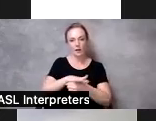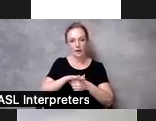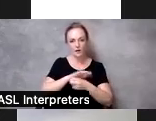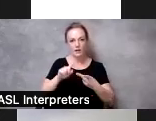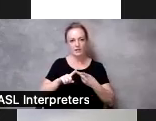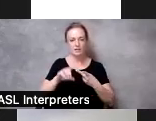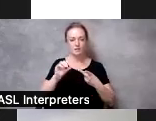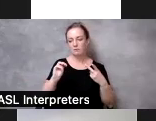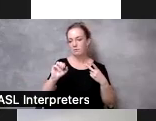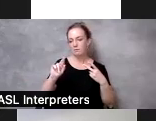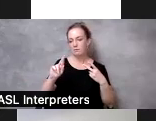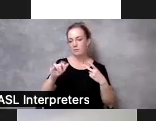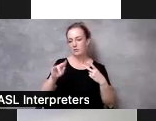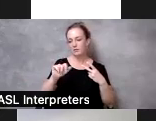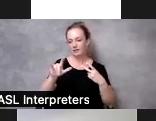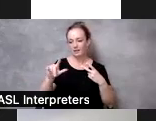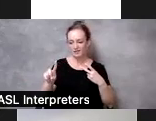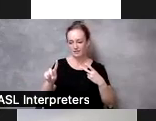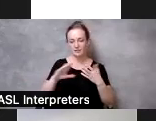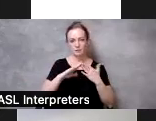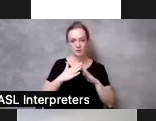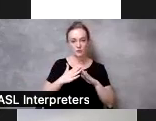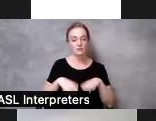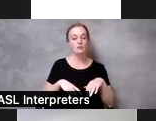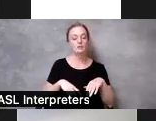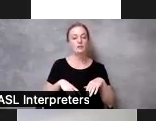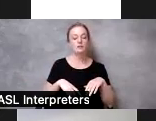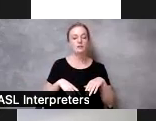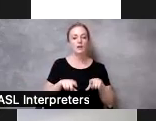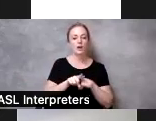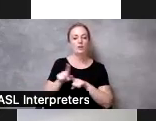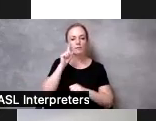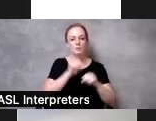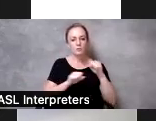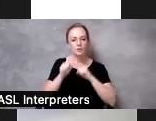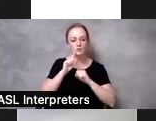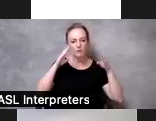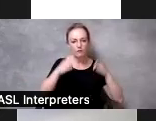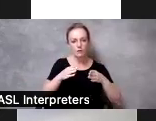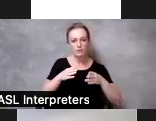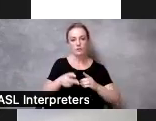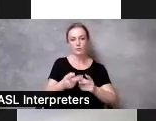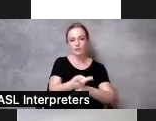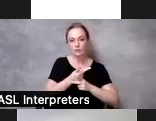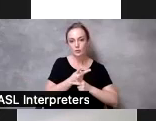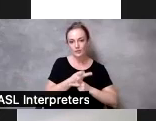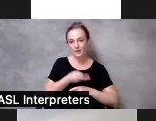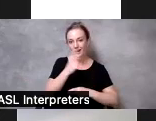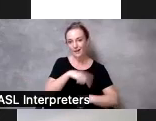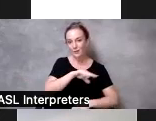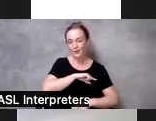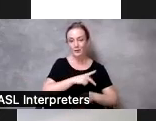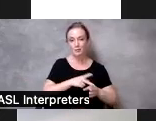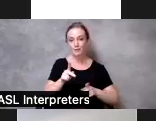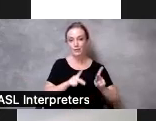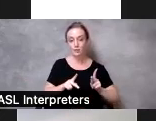minoritized communities. And then we also have strategies that focus on retention of high quality professionals. It's one thing to recruit these folks,